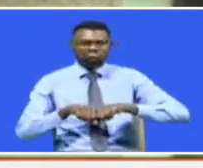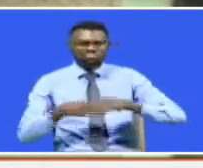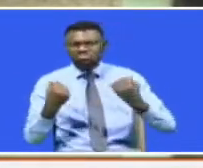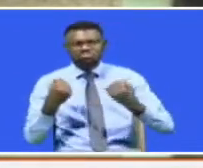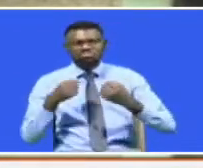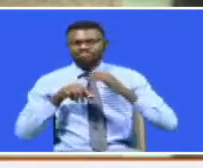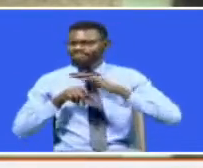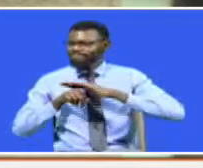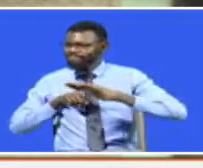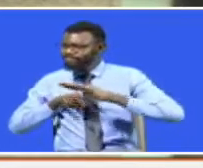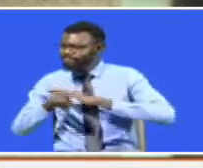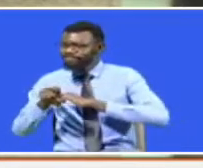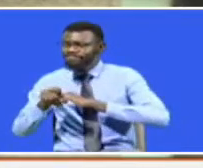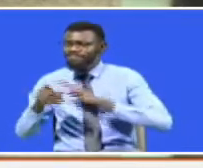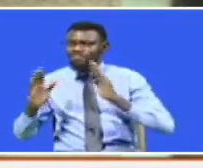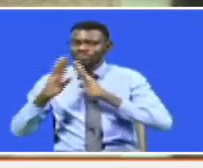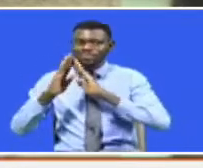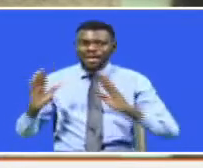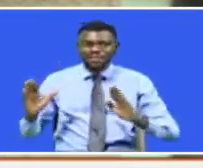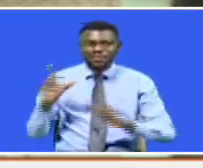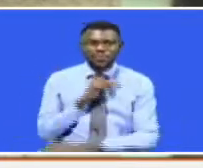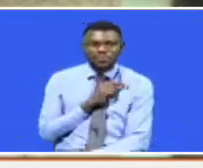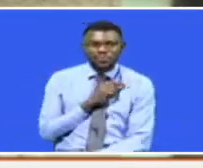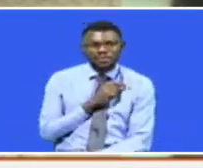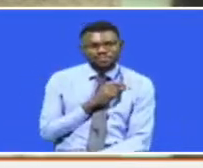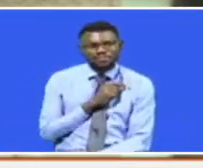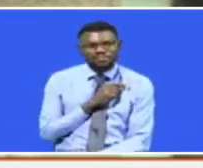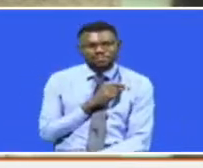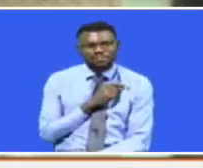Wakaingia kwa hizi manyumba.